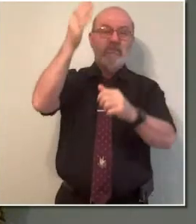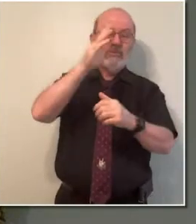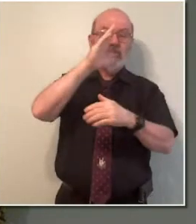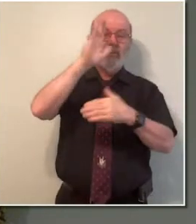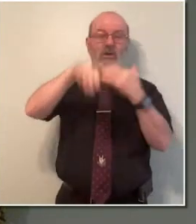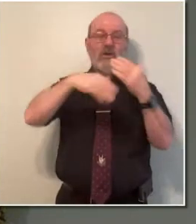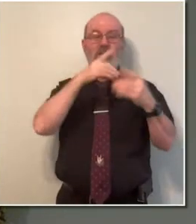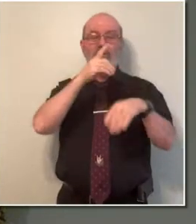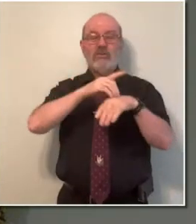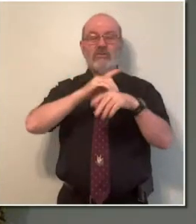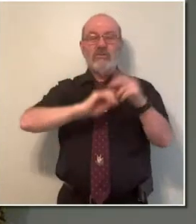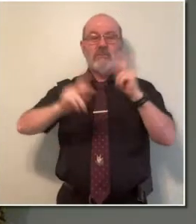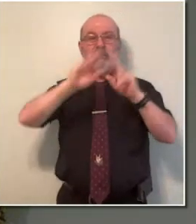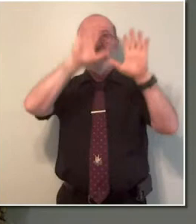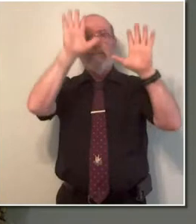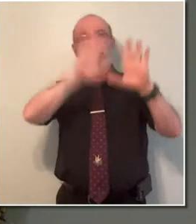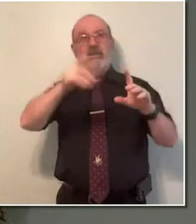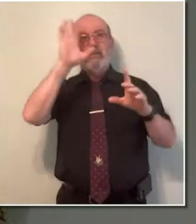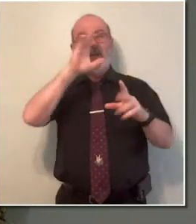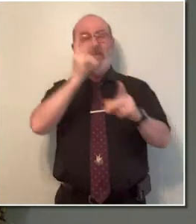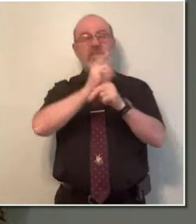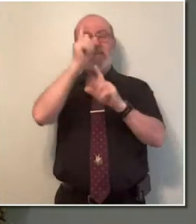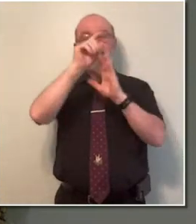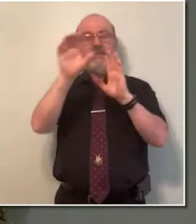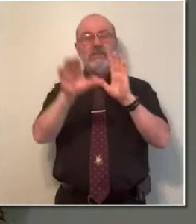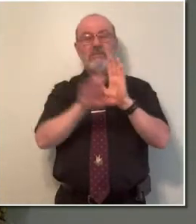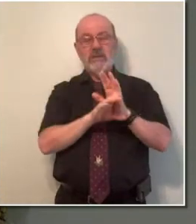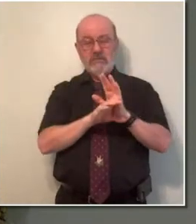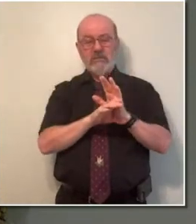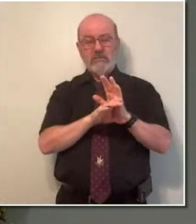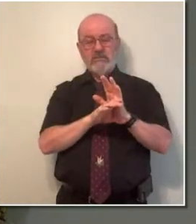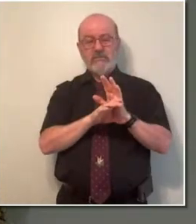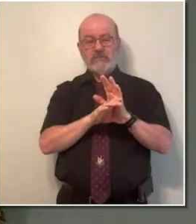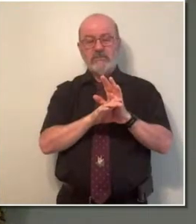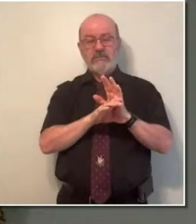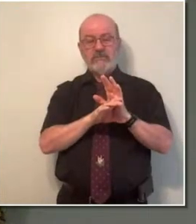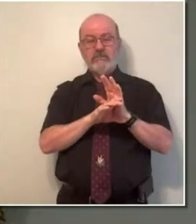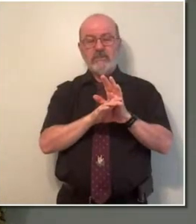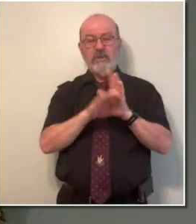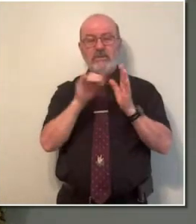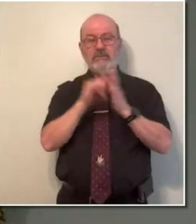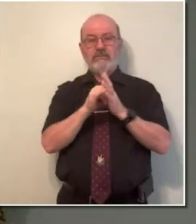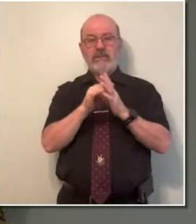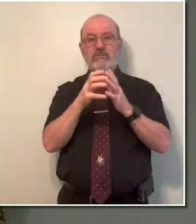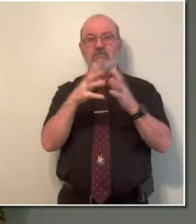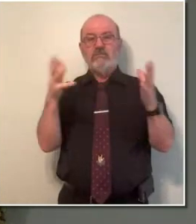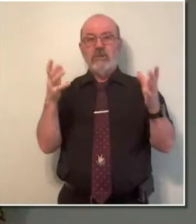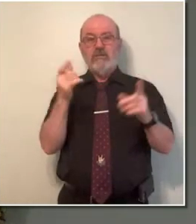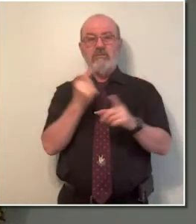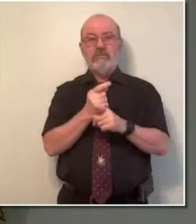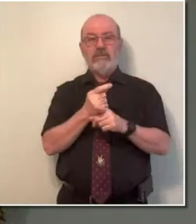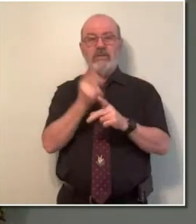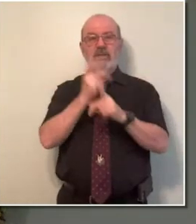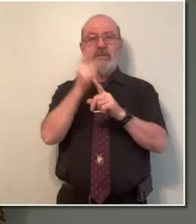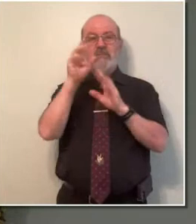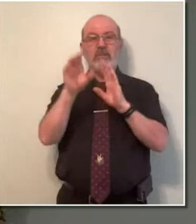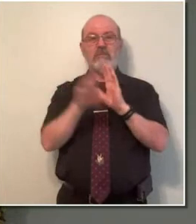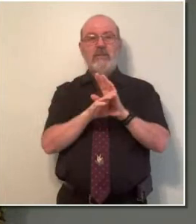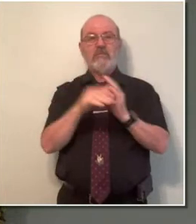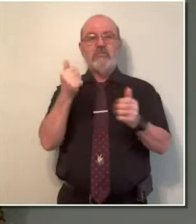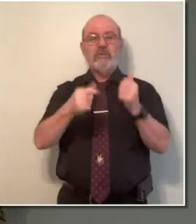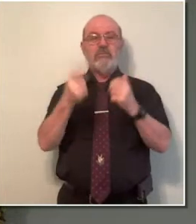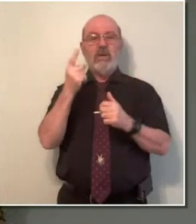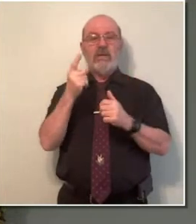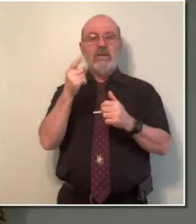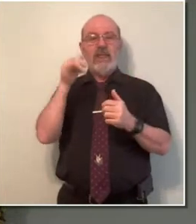man. Fear God and keep his commandments. You realize that's pretty broad, right? Keep his commandments, which one? That